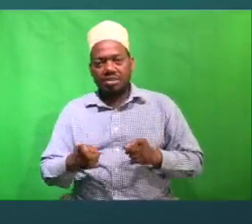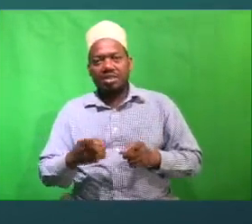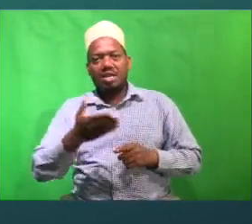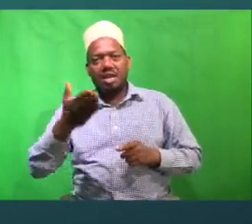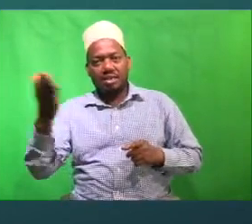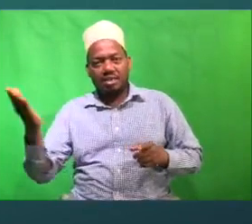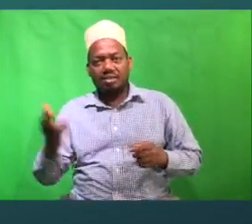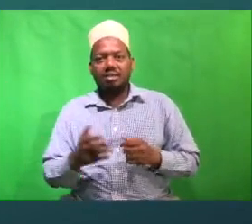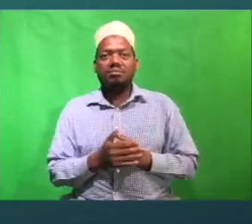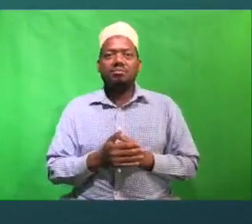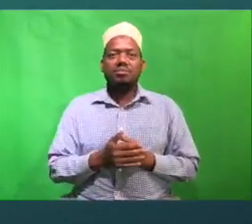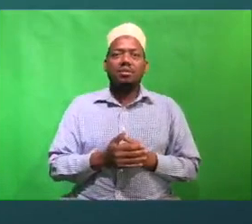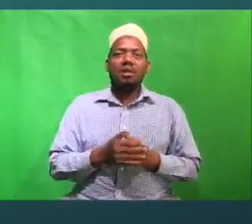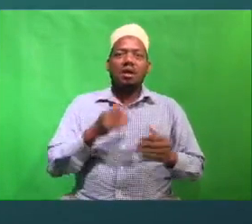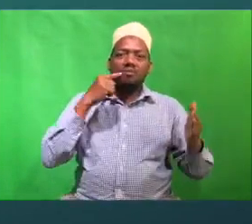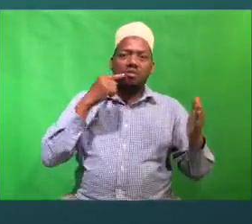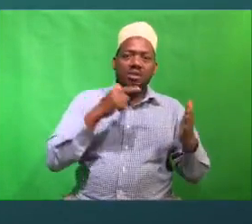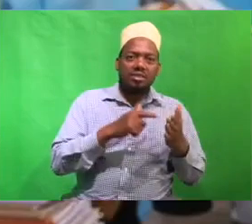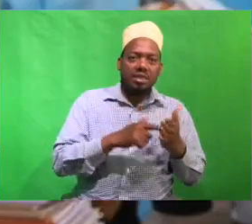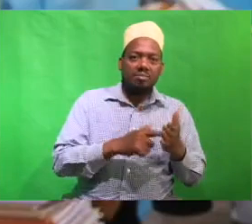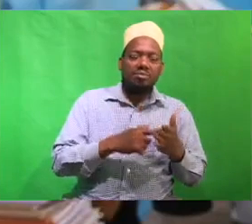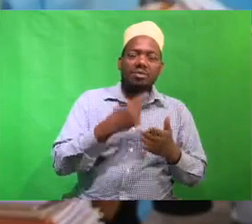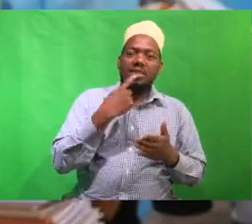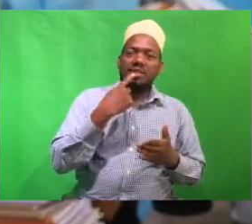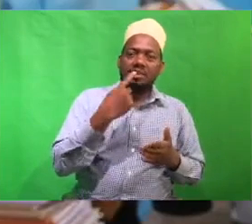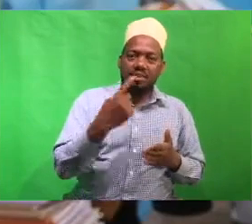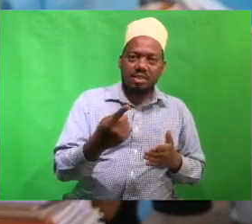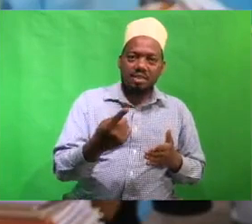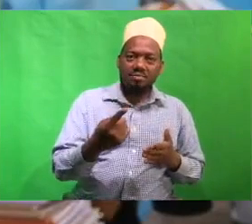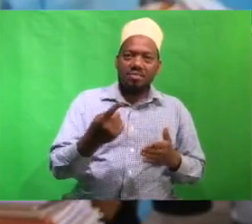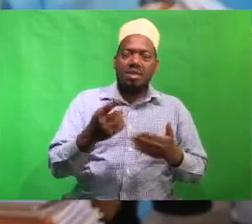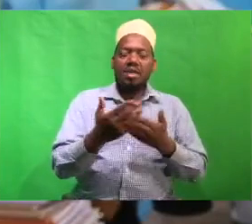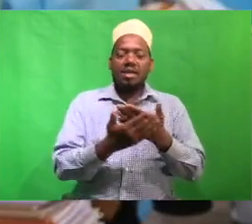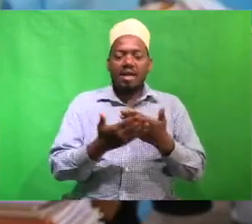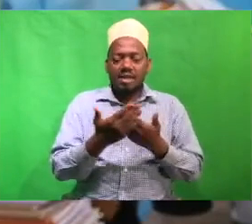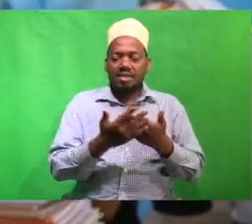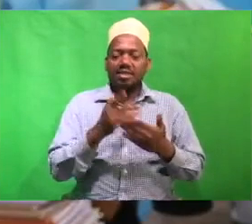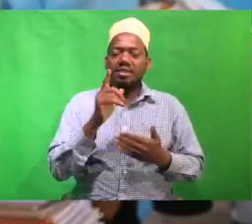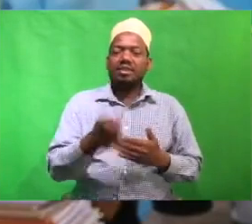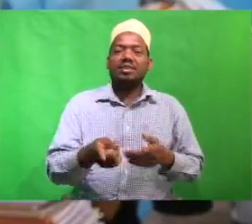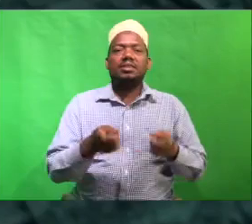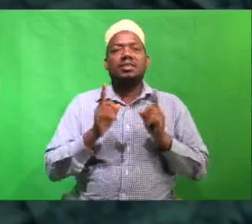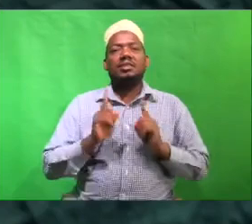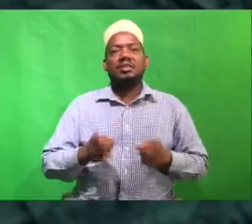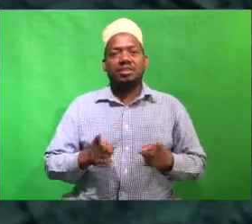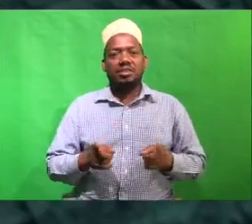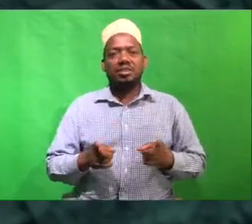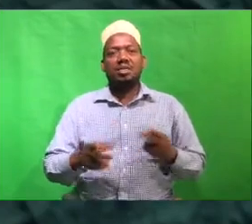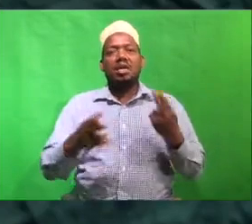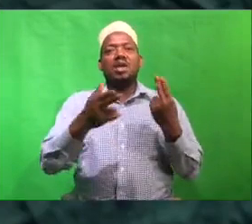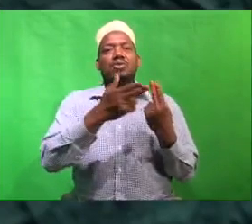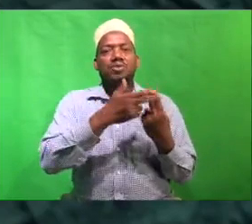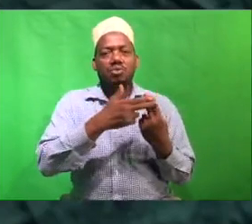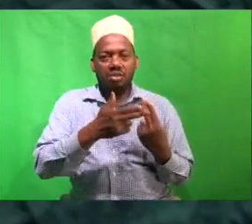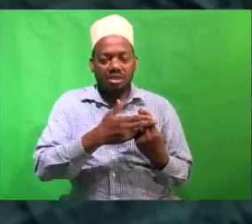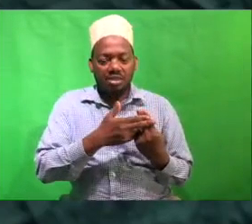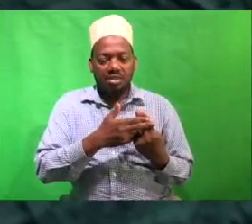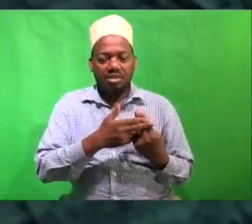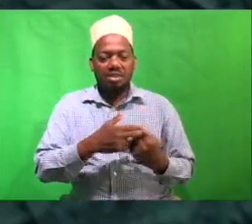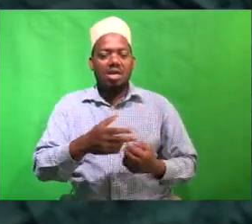the various areas. For example, as we say, a country has teachers,